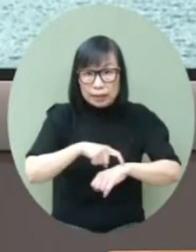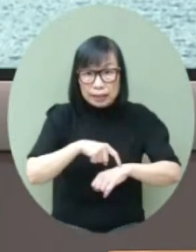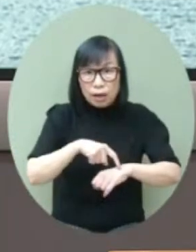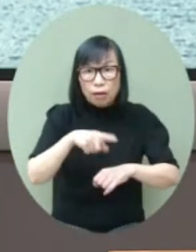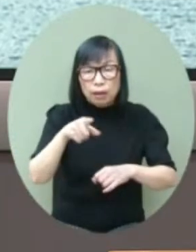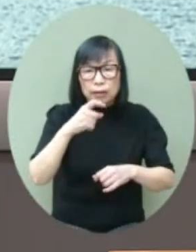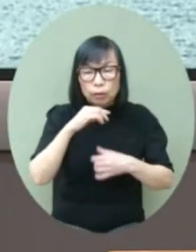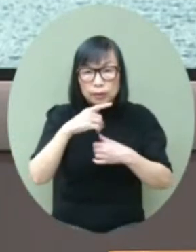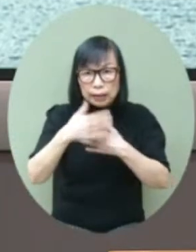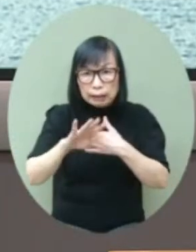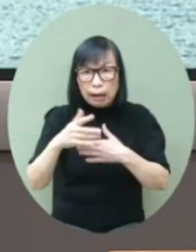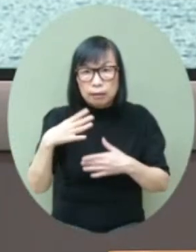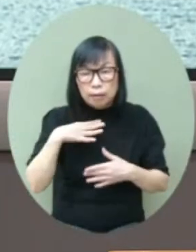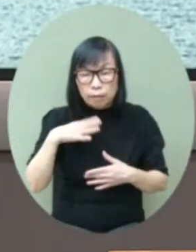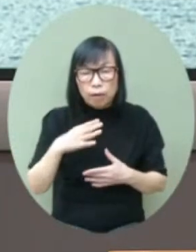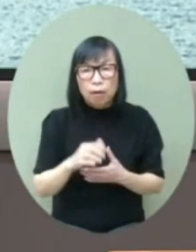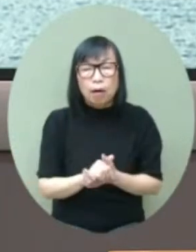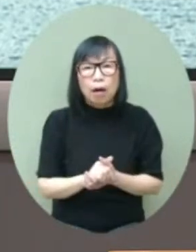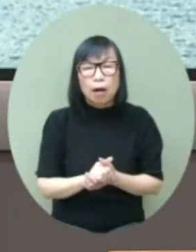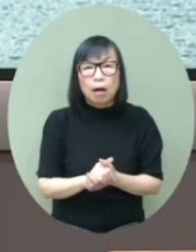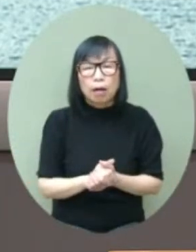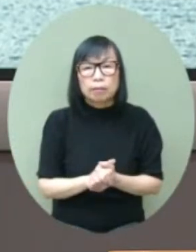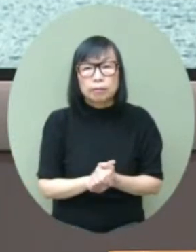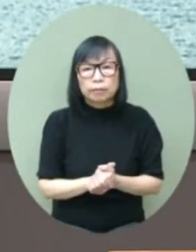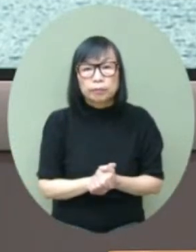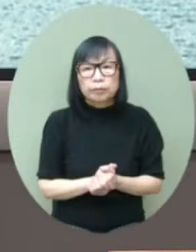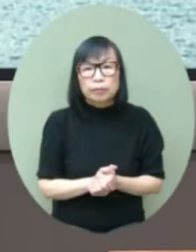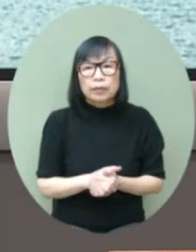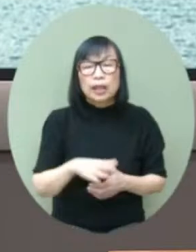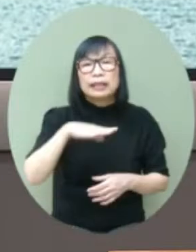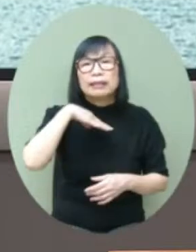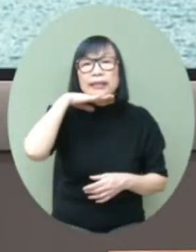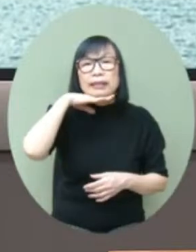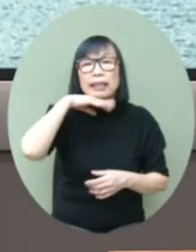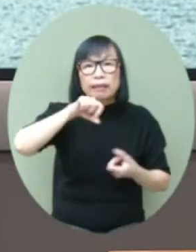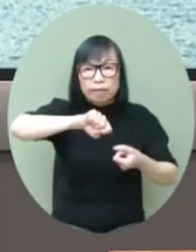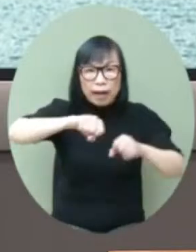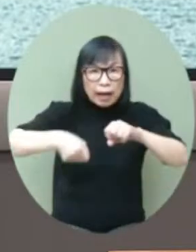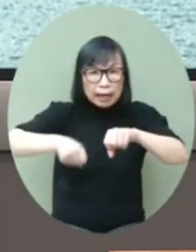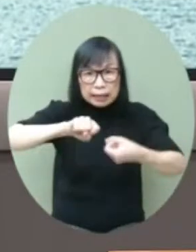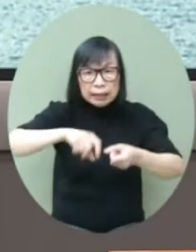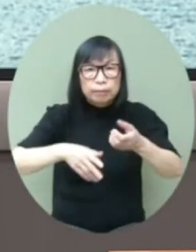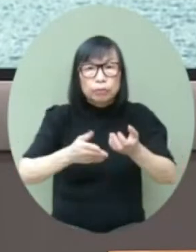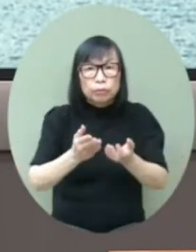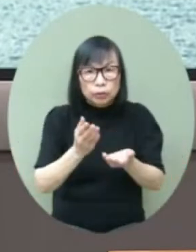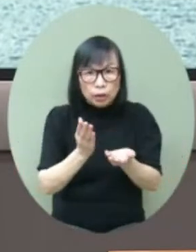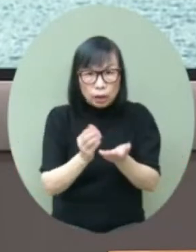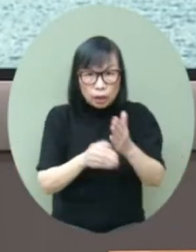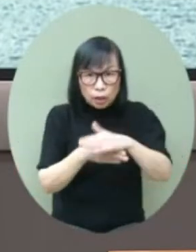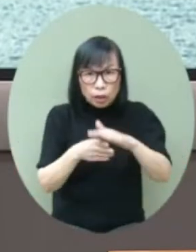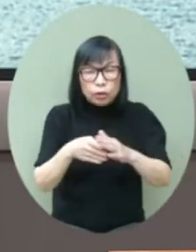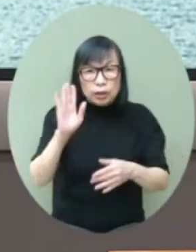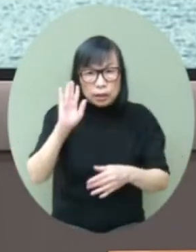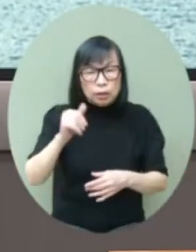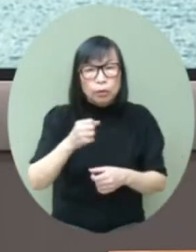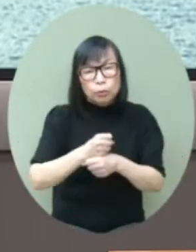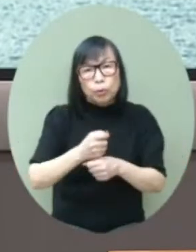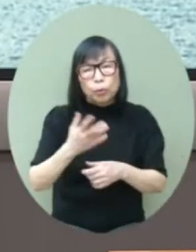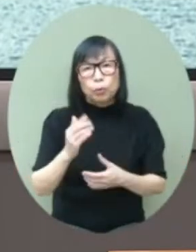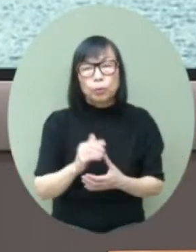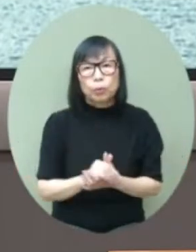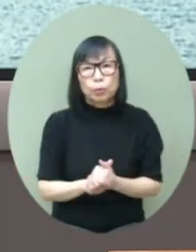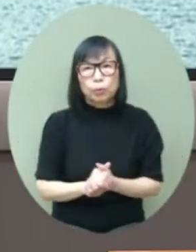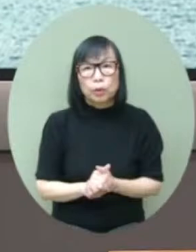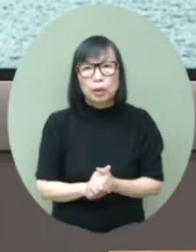is pretty high, and there may be some other situations. So we'll have to await the lab